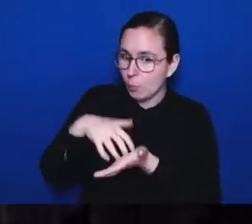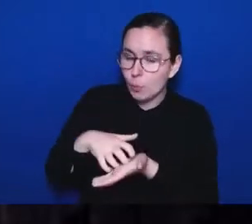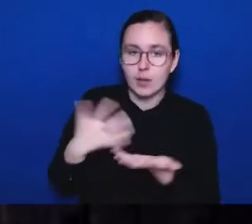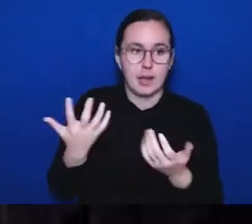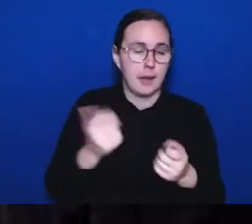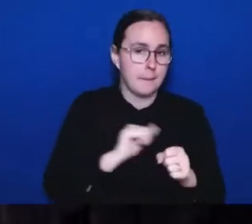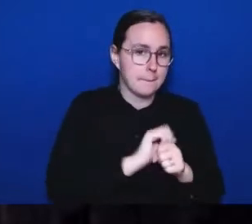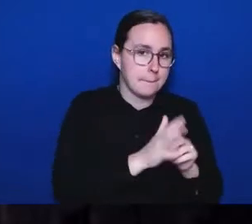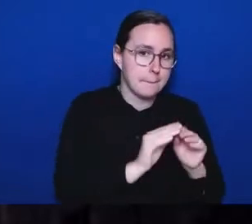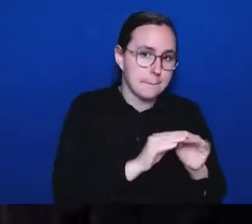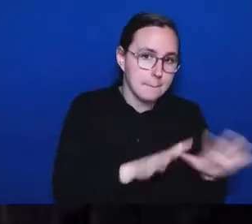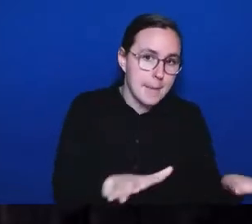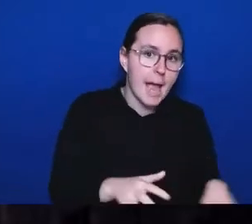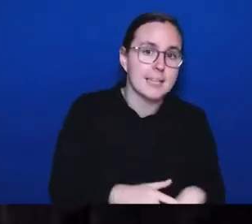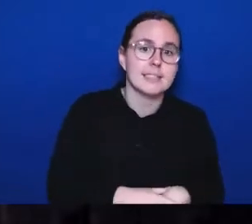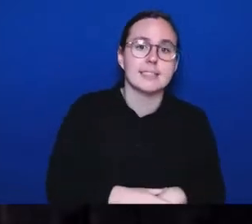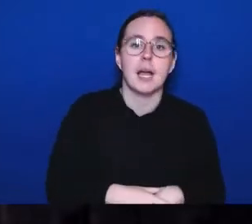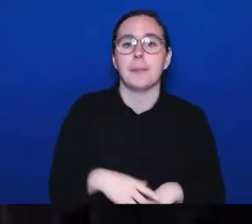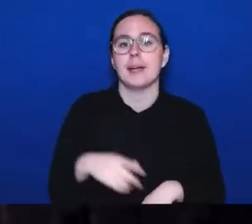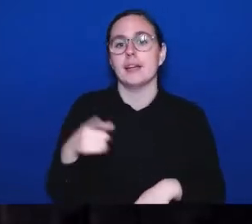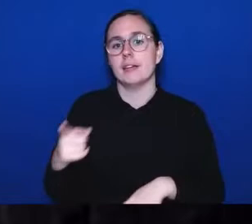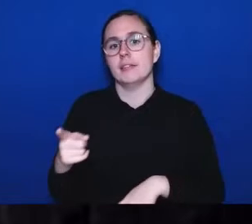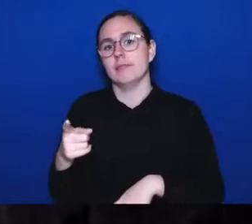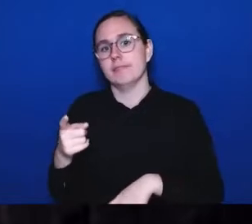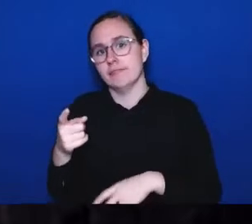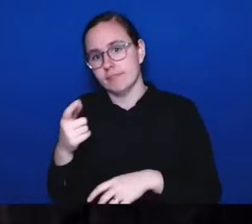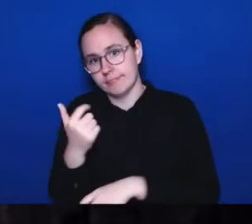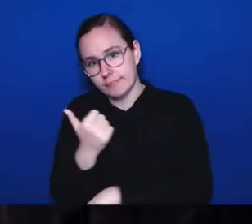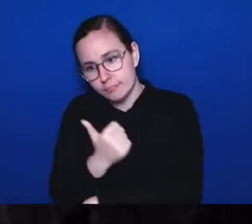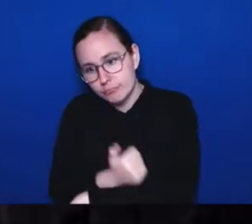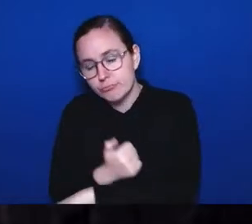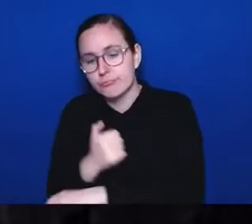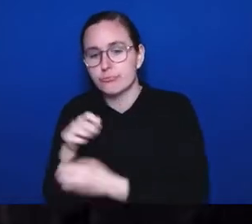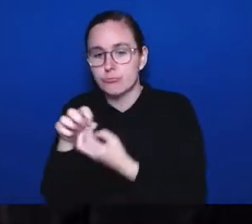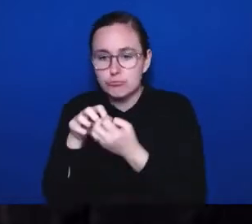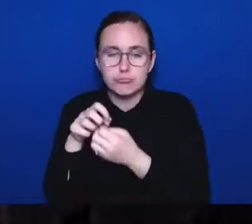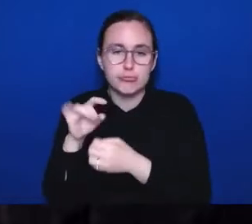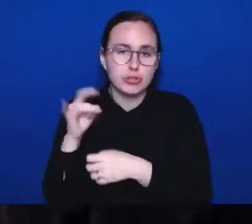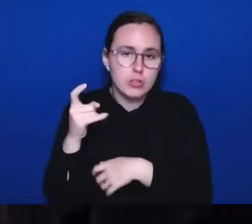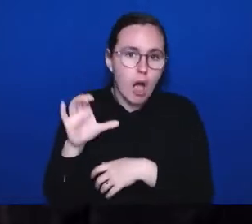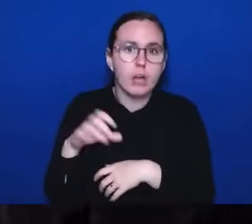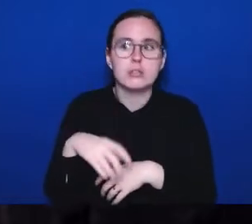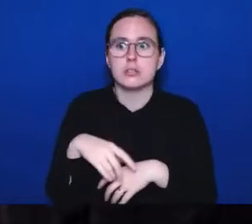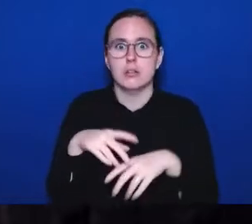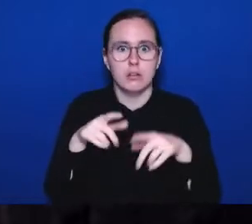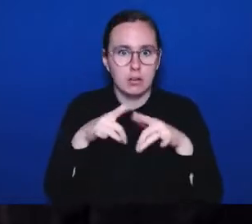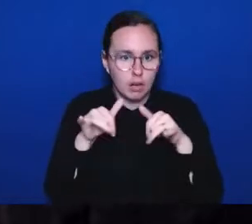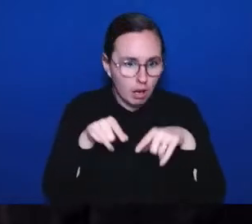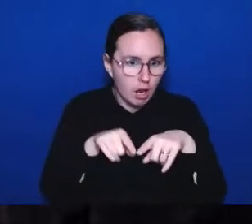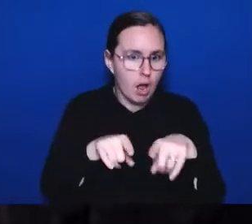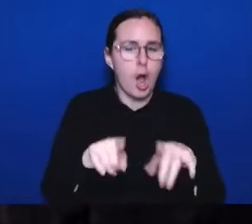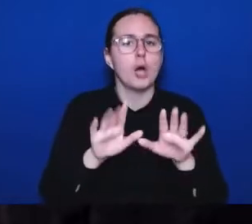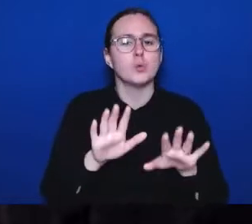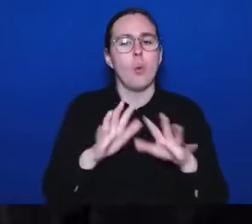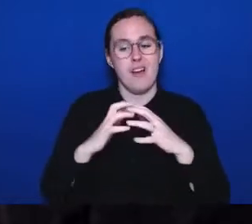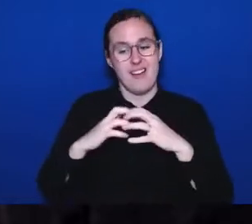one important action. It's foundational. We need to do other things as well. Vaughn, did you have a